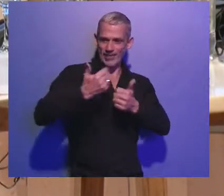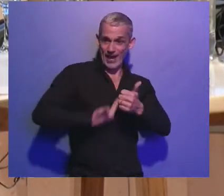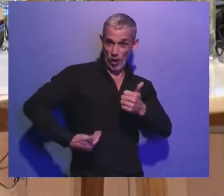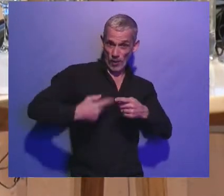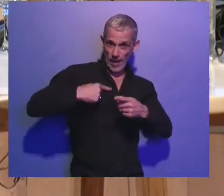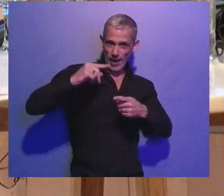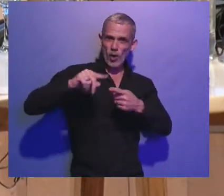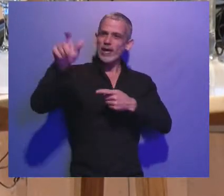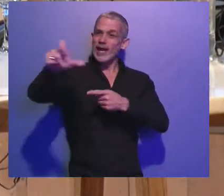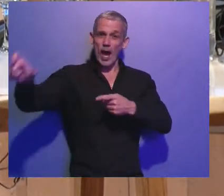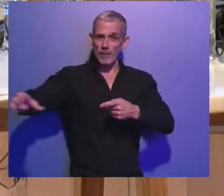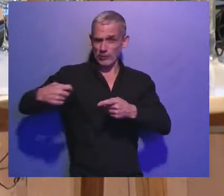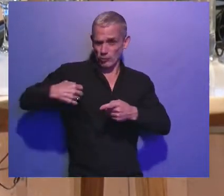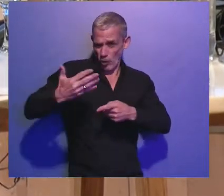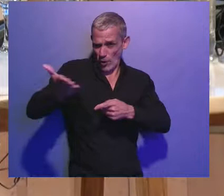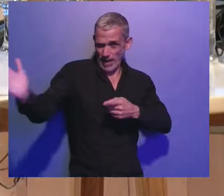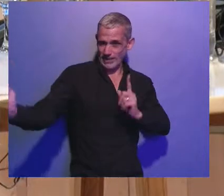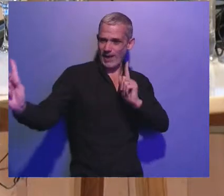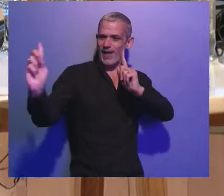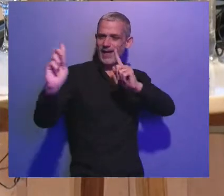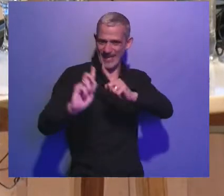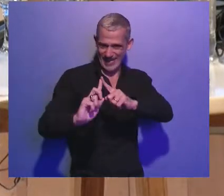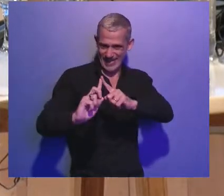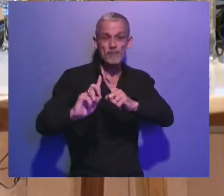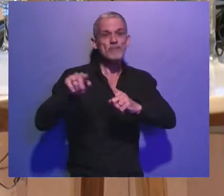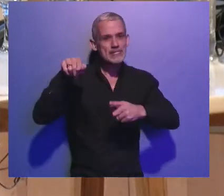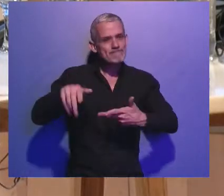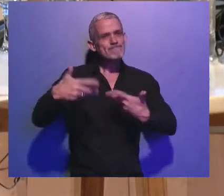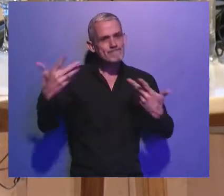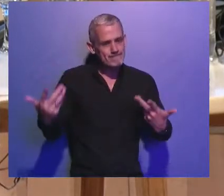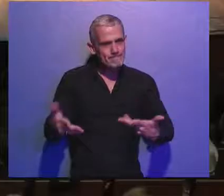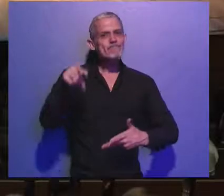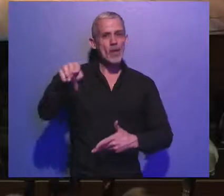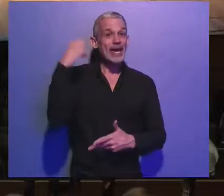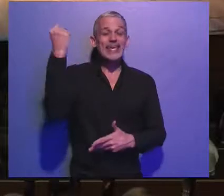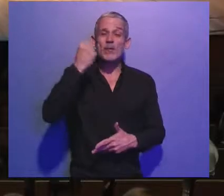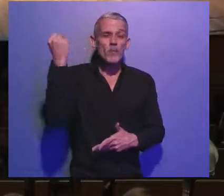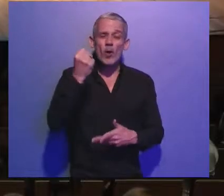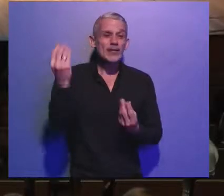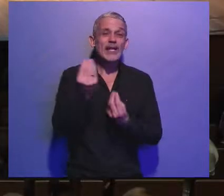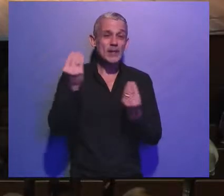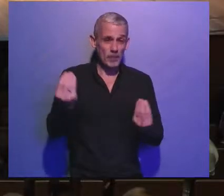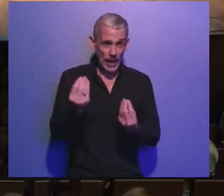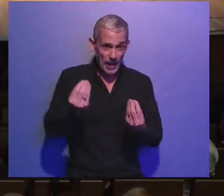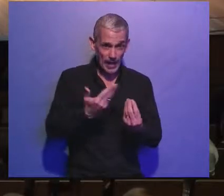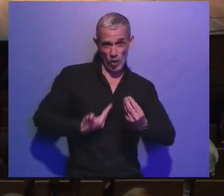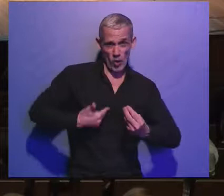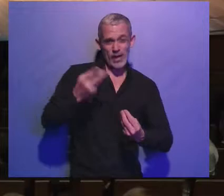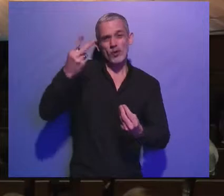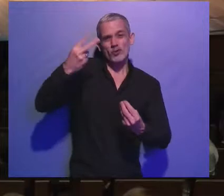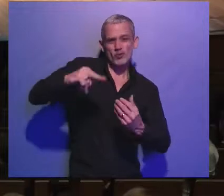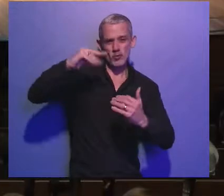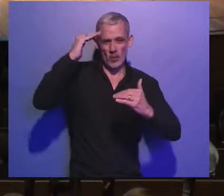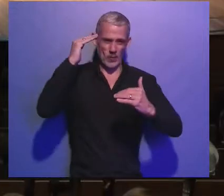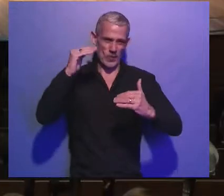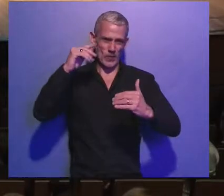between citizens and the government. It is for that reason that we believe that they play a crucial role when it